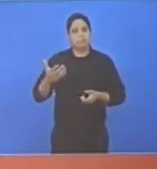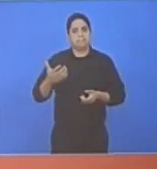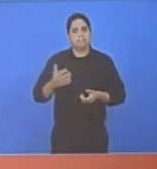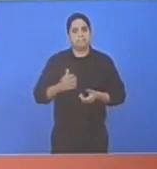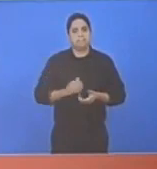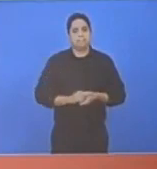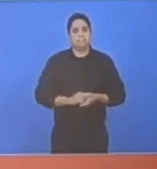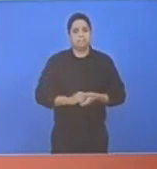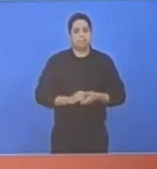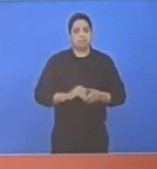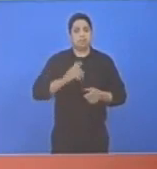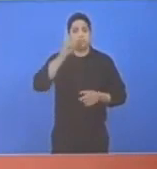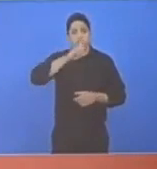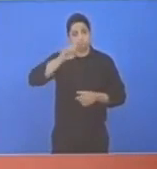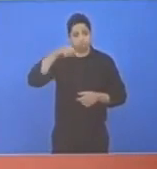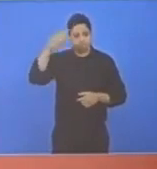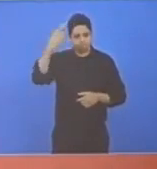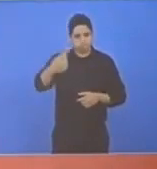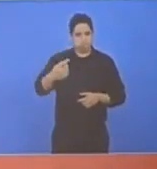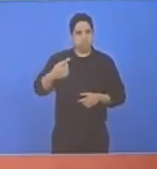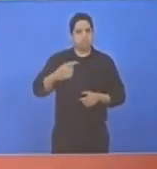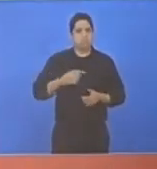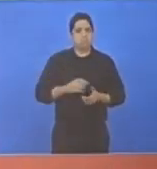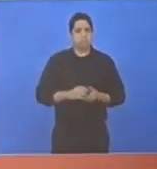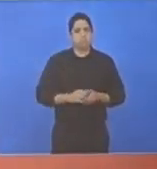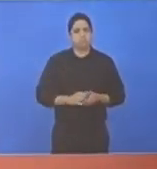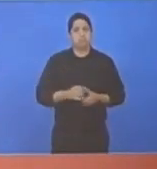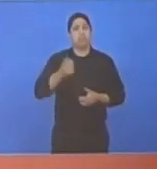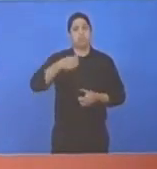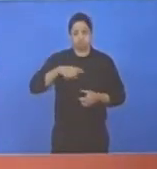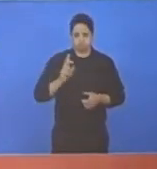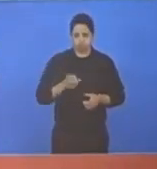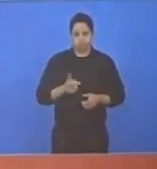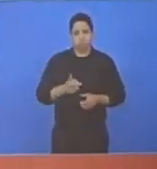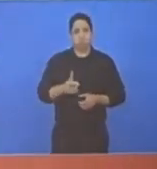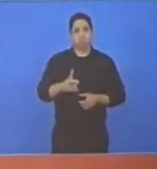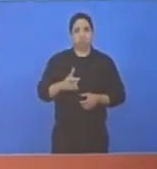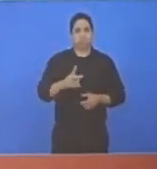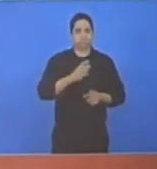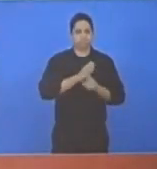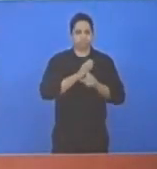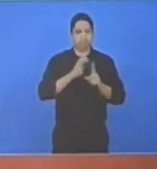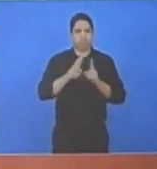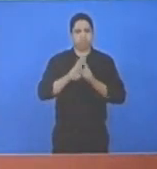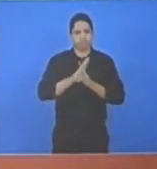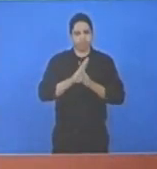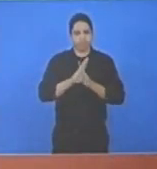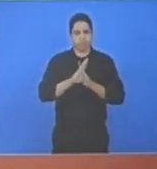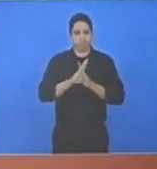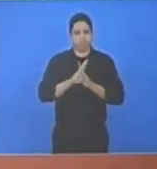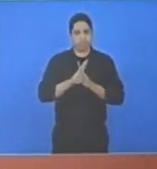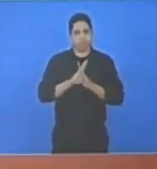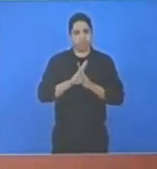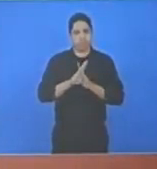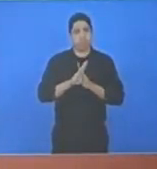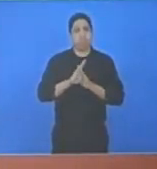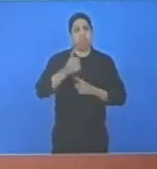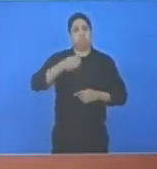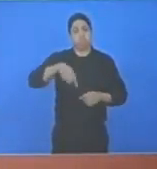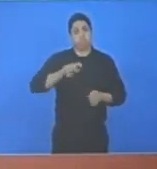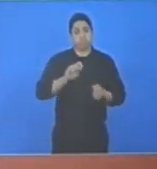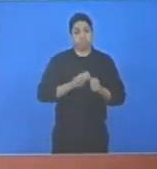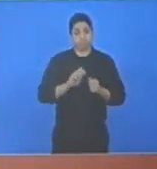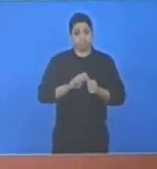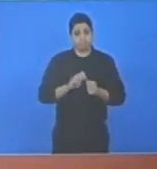churches and all the people of God, next Sunday we will continue our Sunday school teaching.